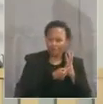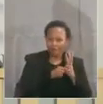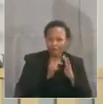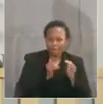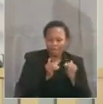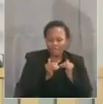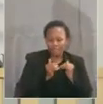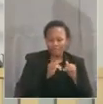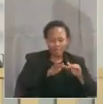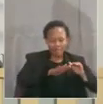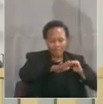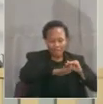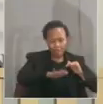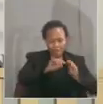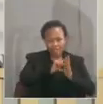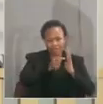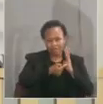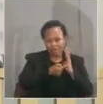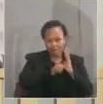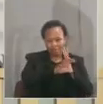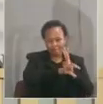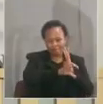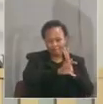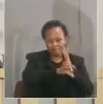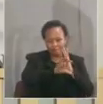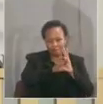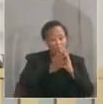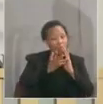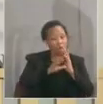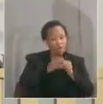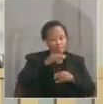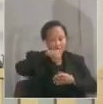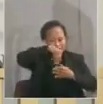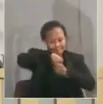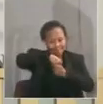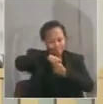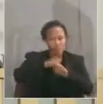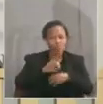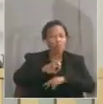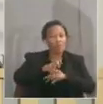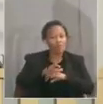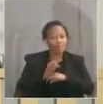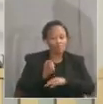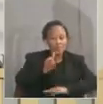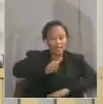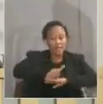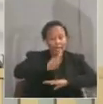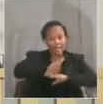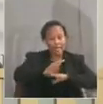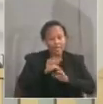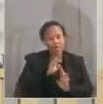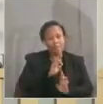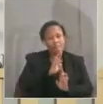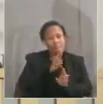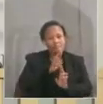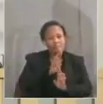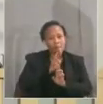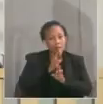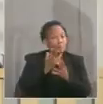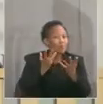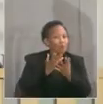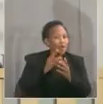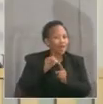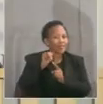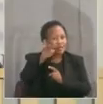areas in the province that are reporting on daily basis to the